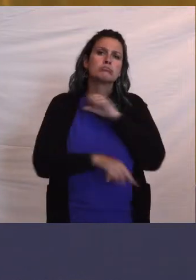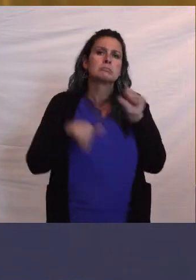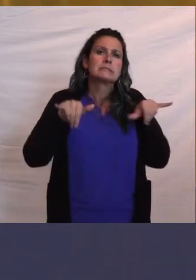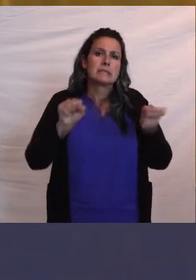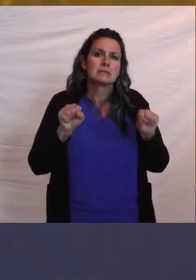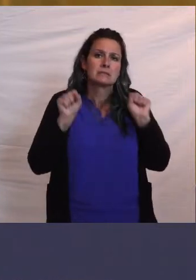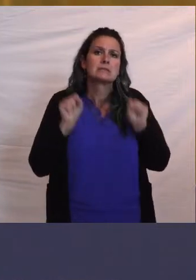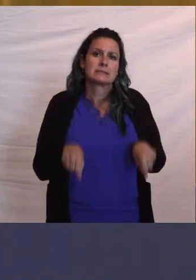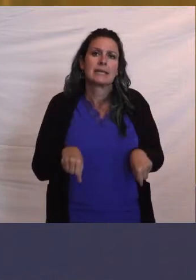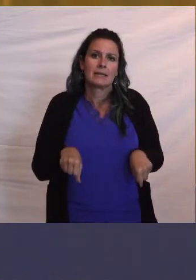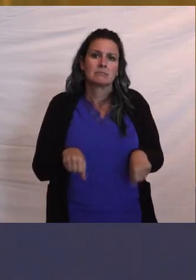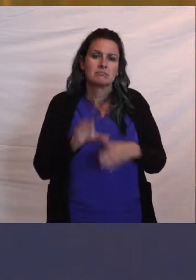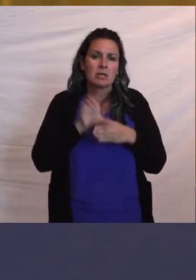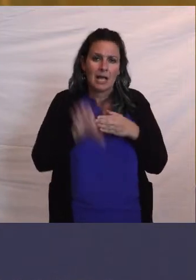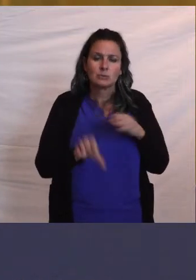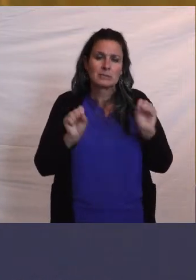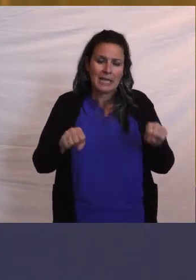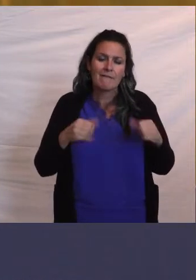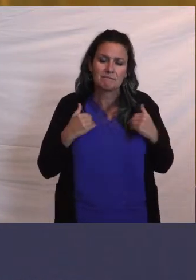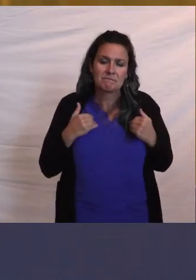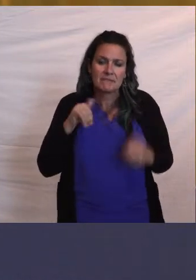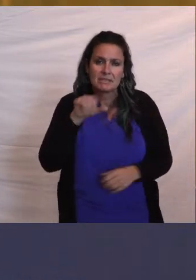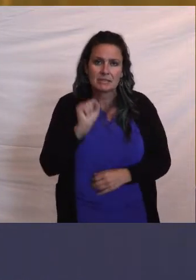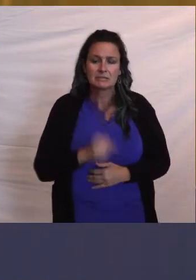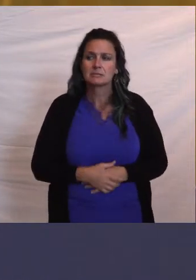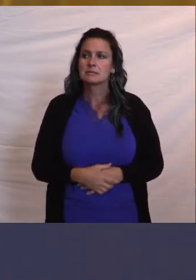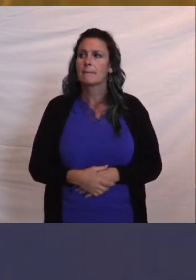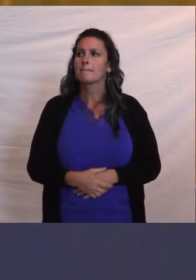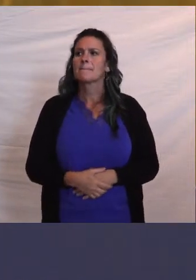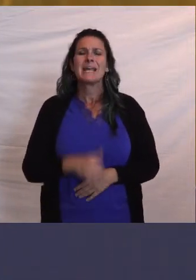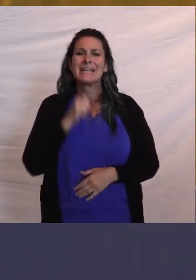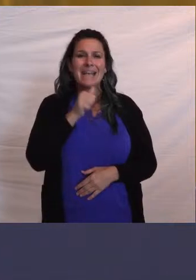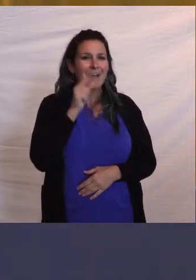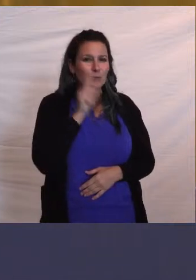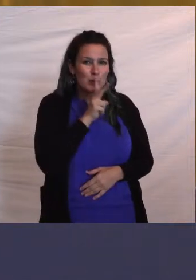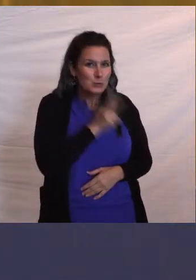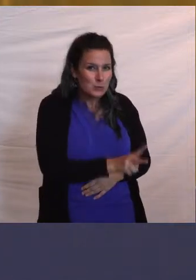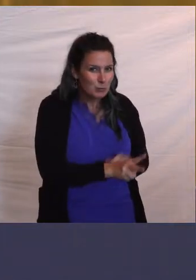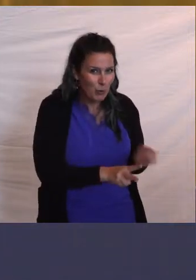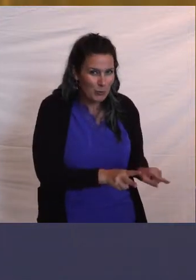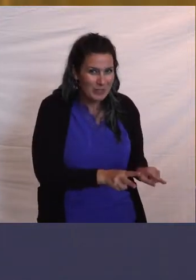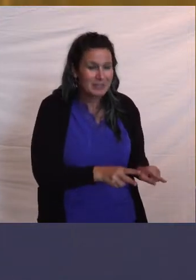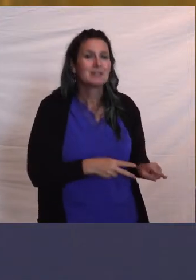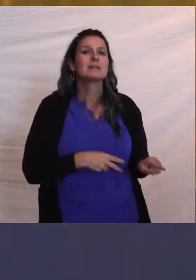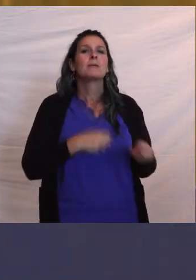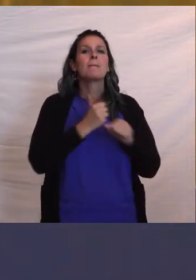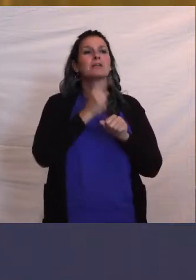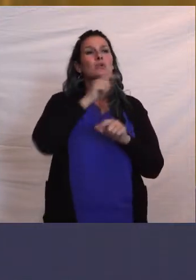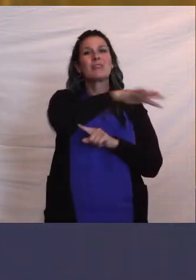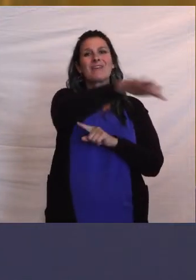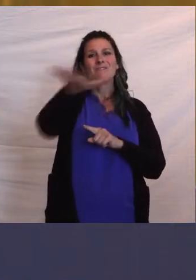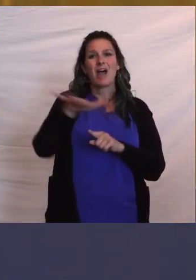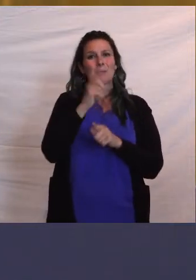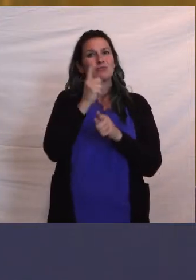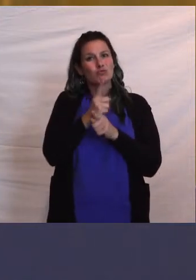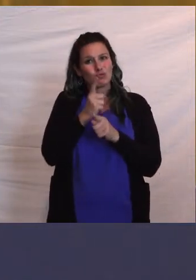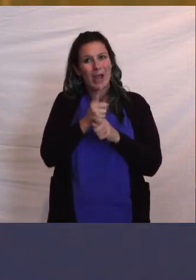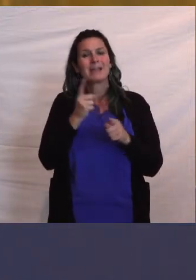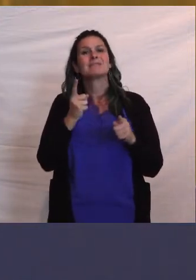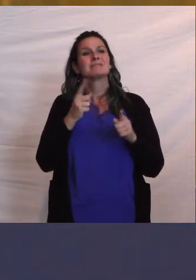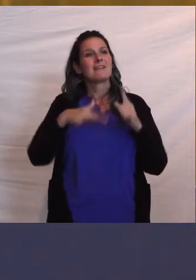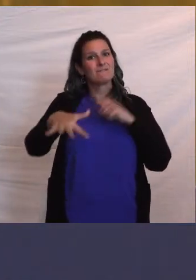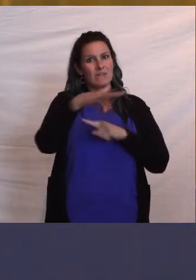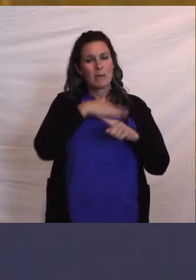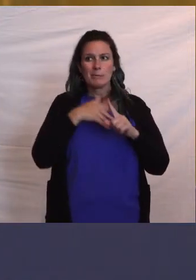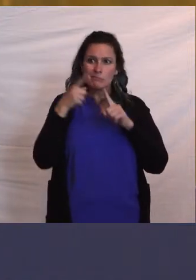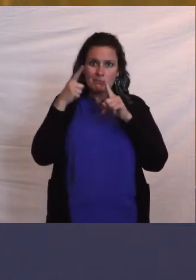there has to be some consequence, but probably not for the 2-year-old. We just want to make sure the environment there is the right environment that gets to the point